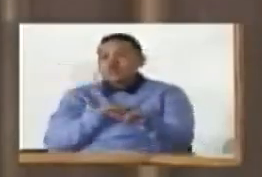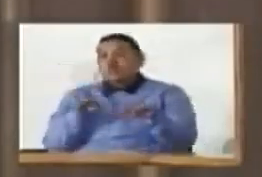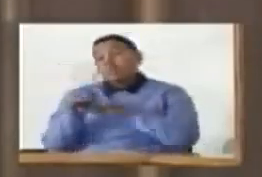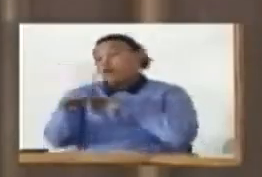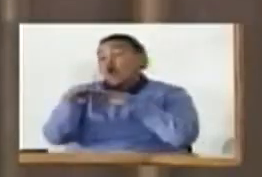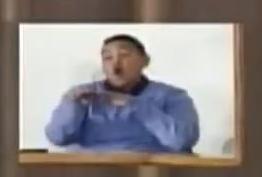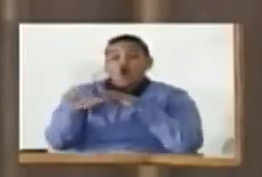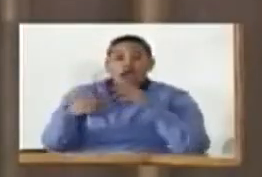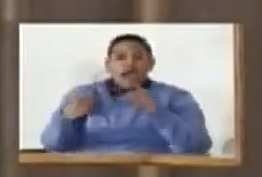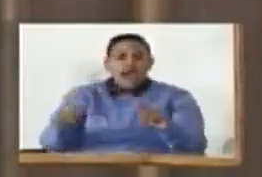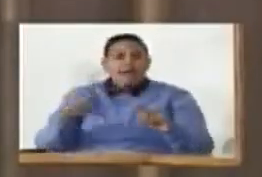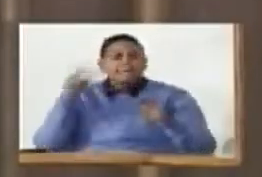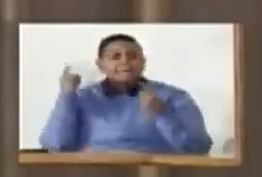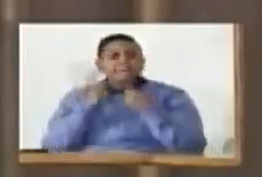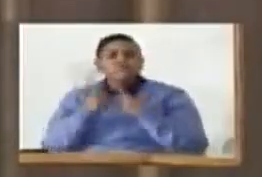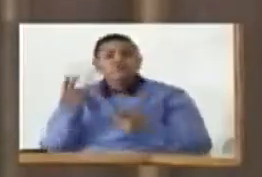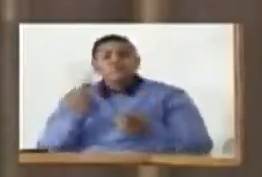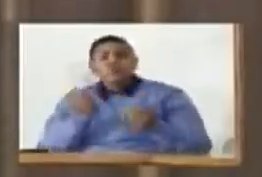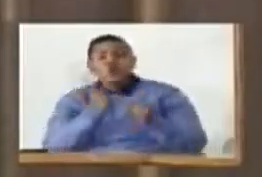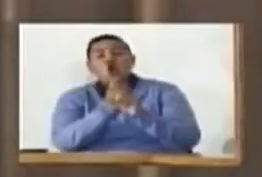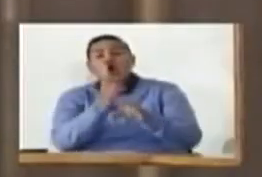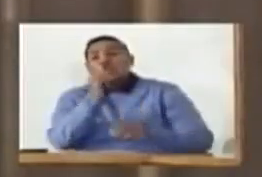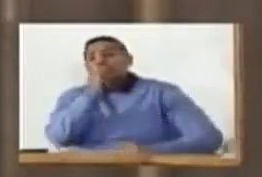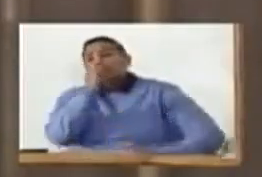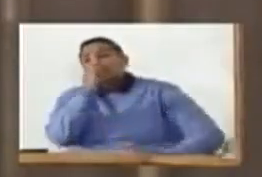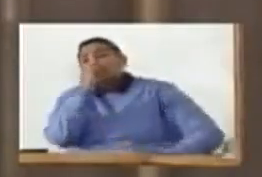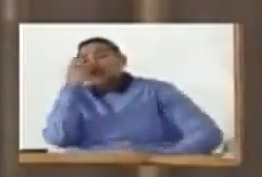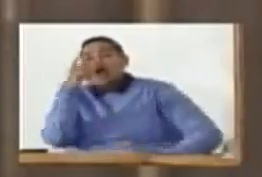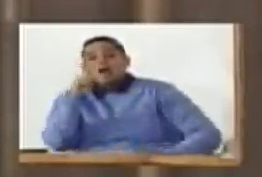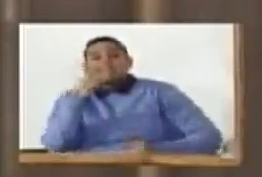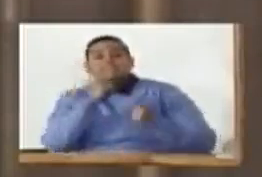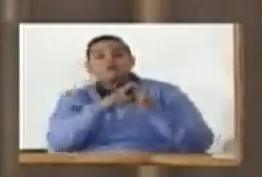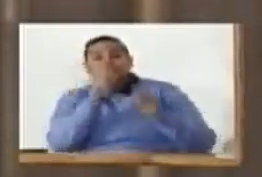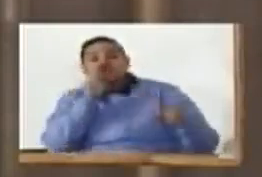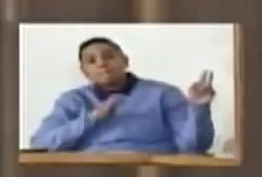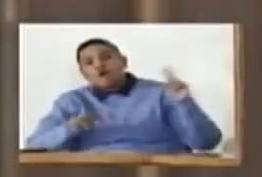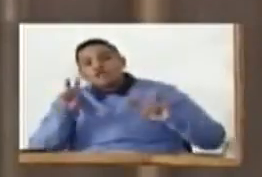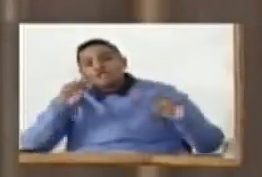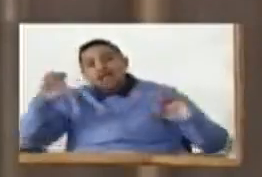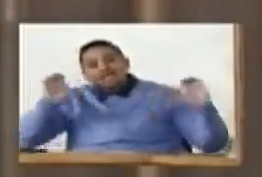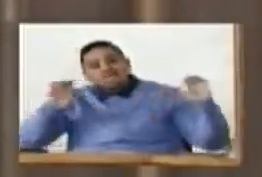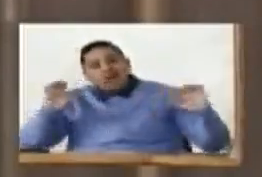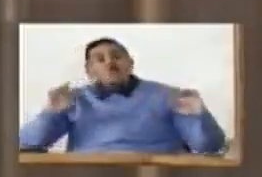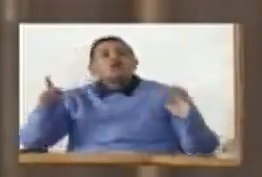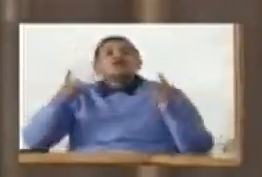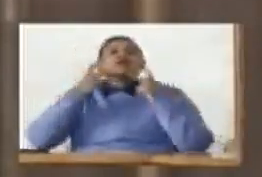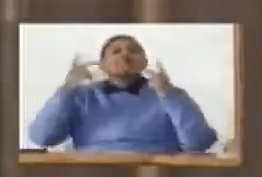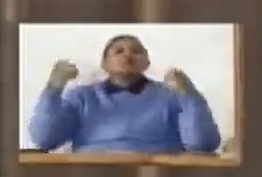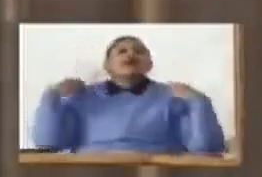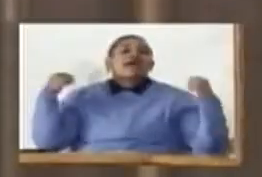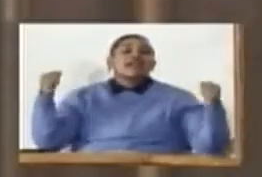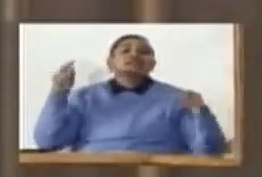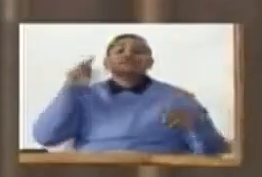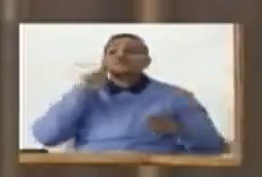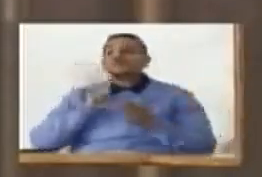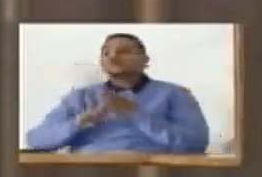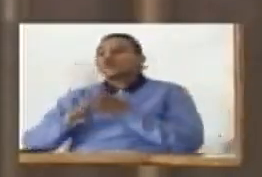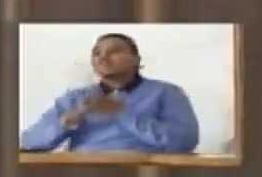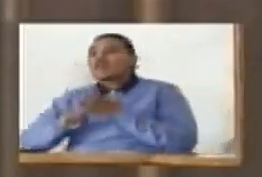a result of the use of alcohol, and to monitor and evaluate the public health surveillance measures.